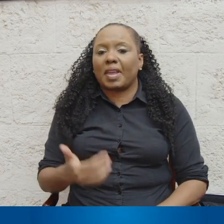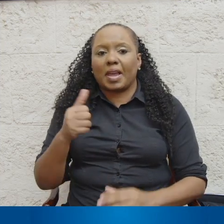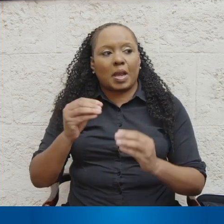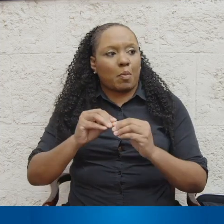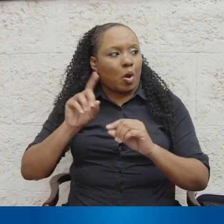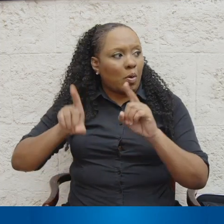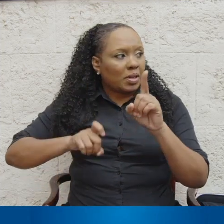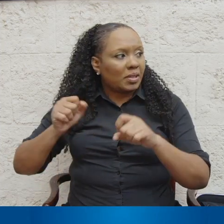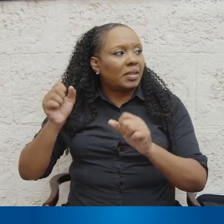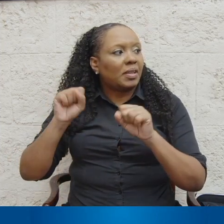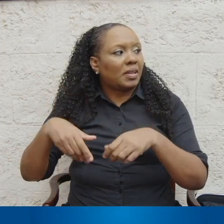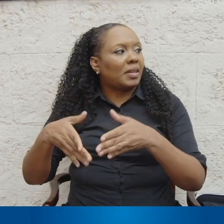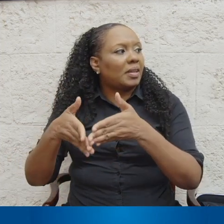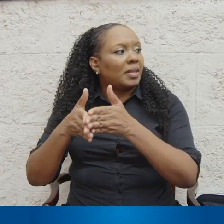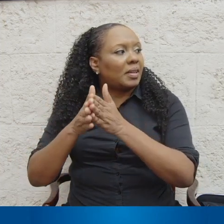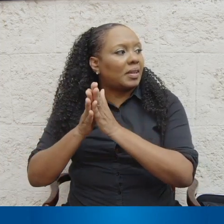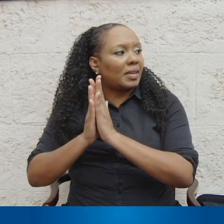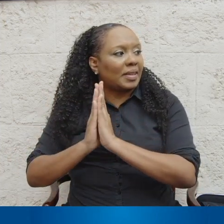further